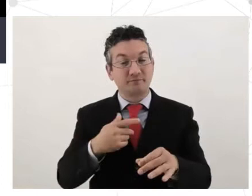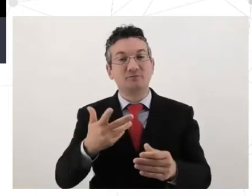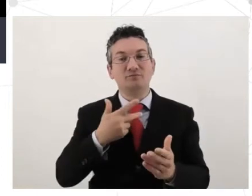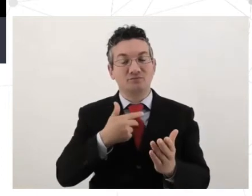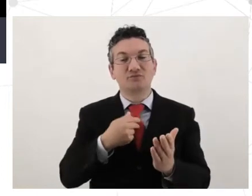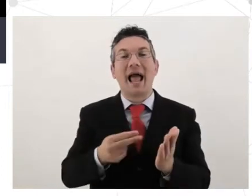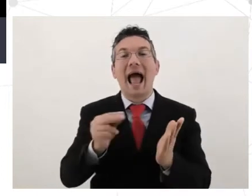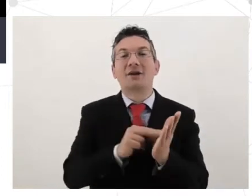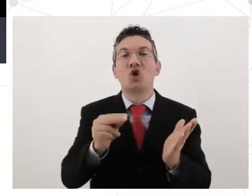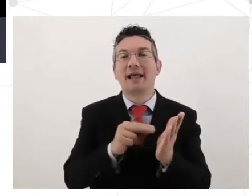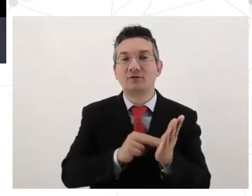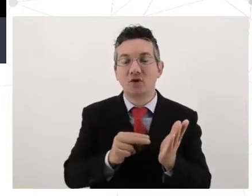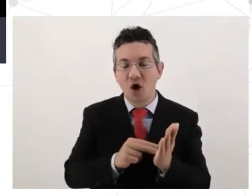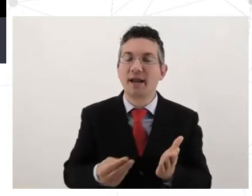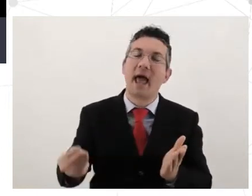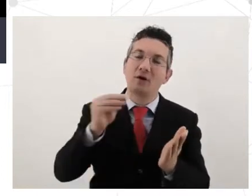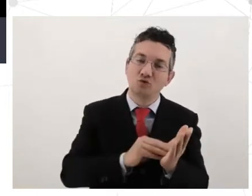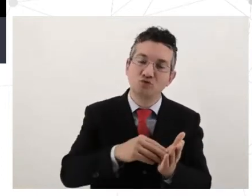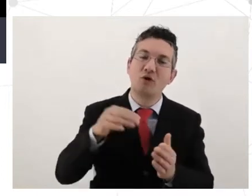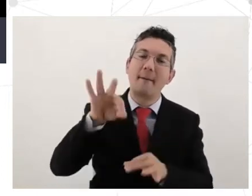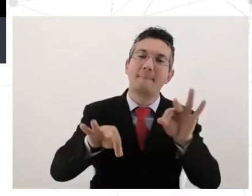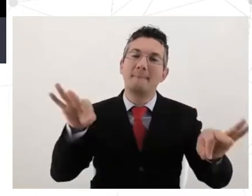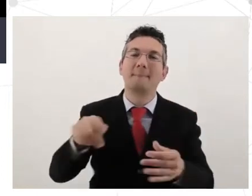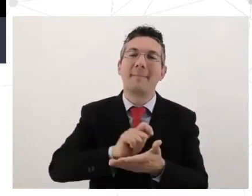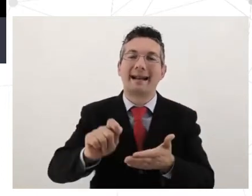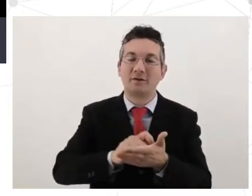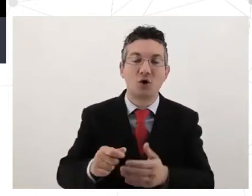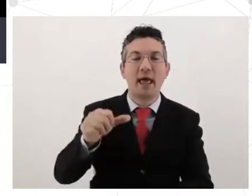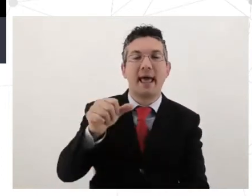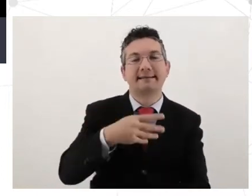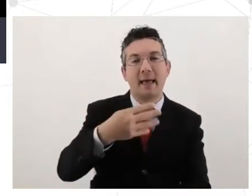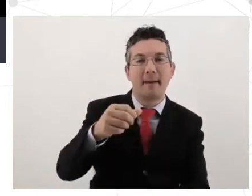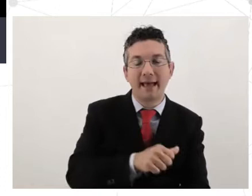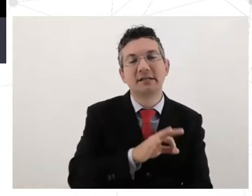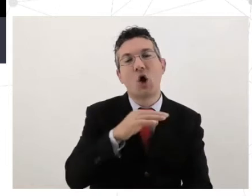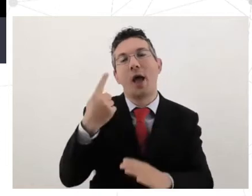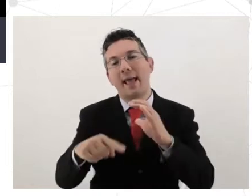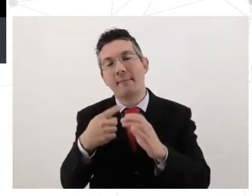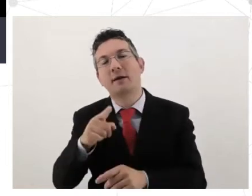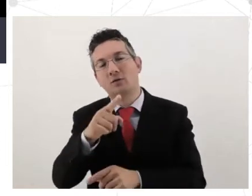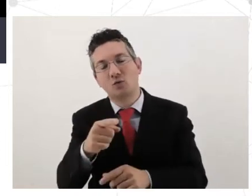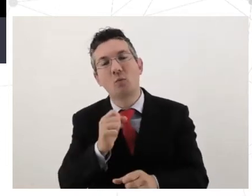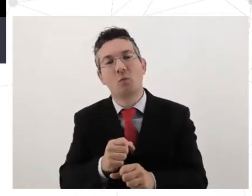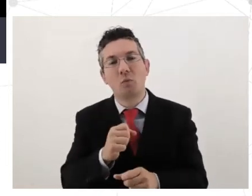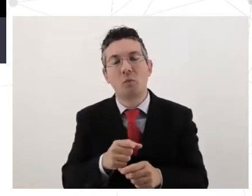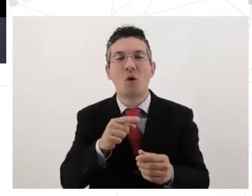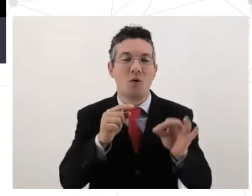3D sound to orient yourself to a specific point, as we saw in the previous videos.